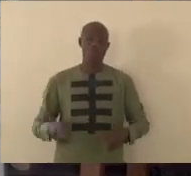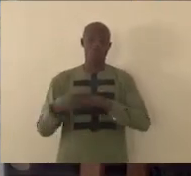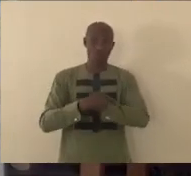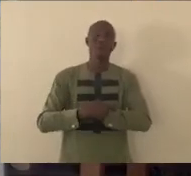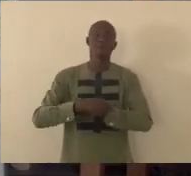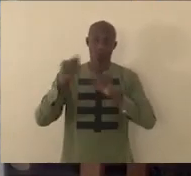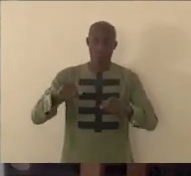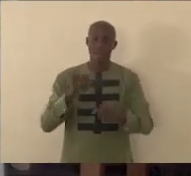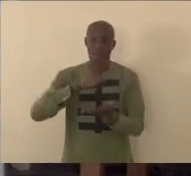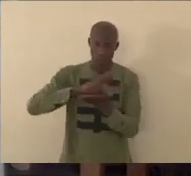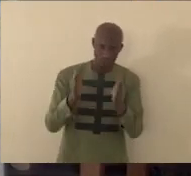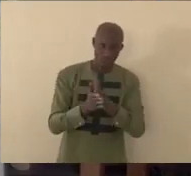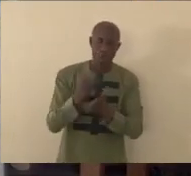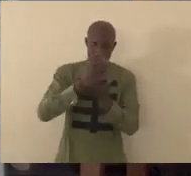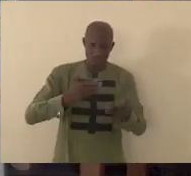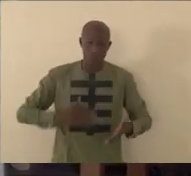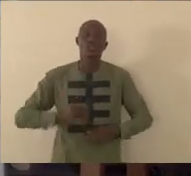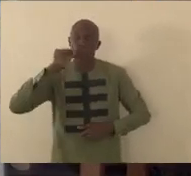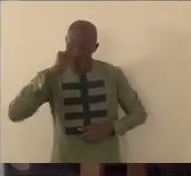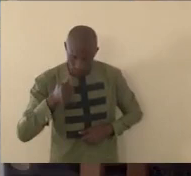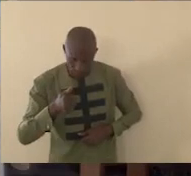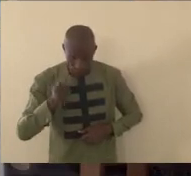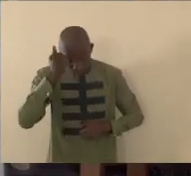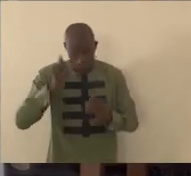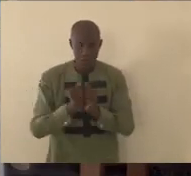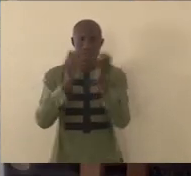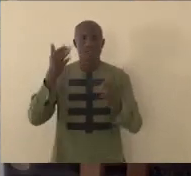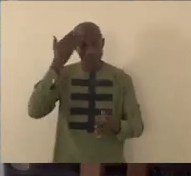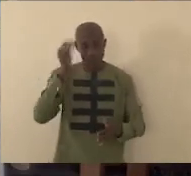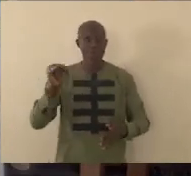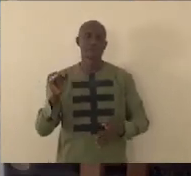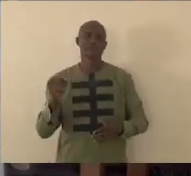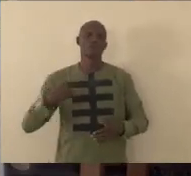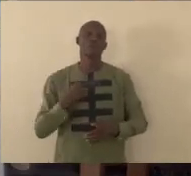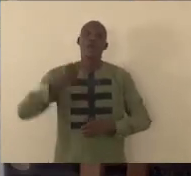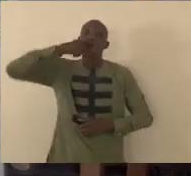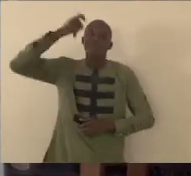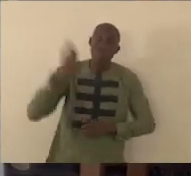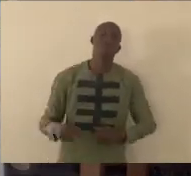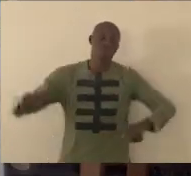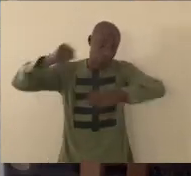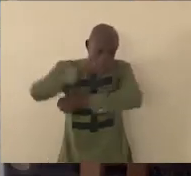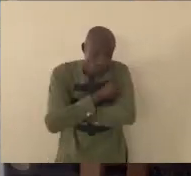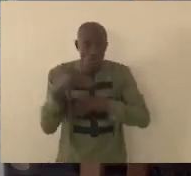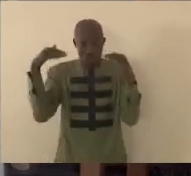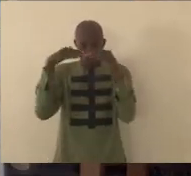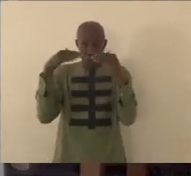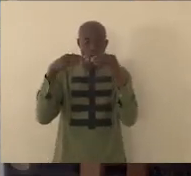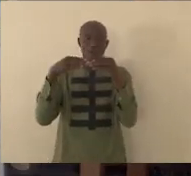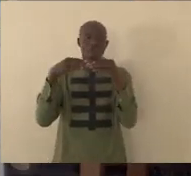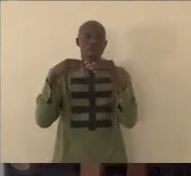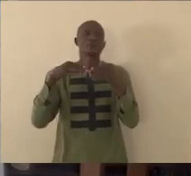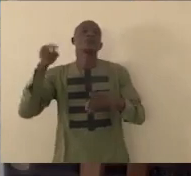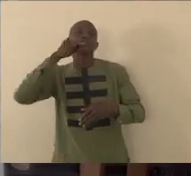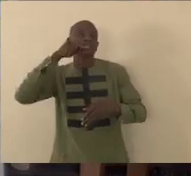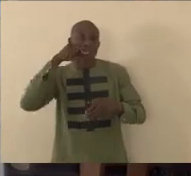tomorrow without knowing anybody. Furthermore, we must embrace equal citizenship and